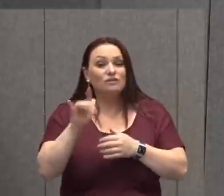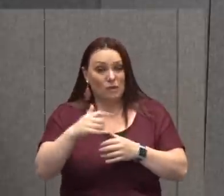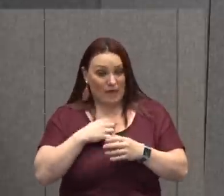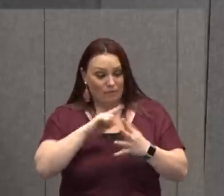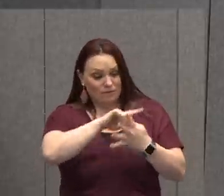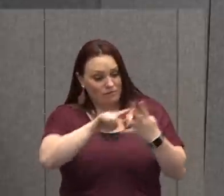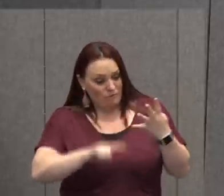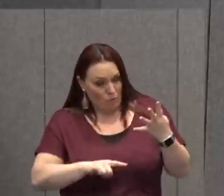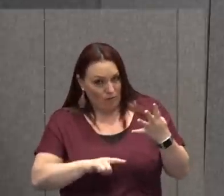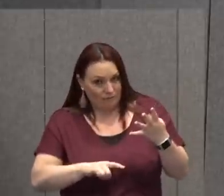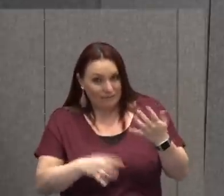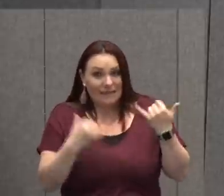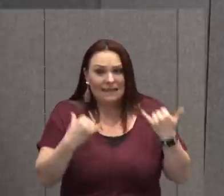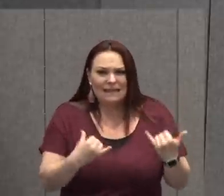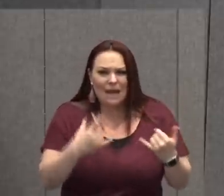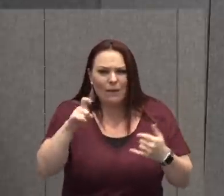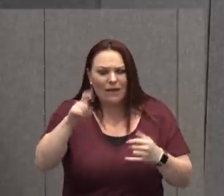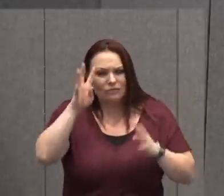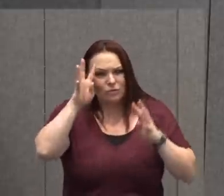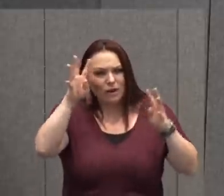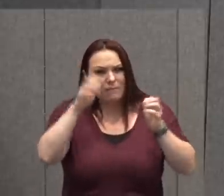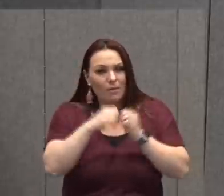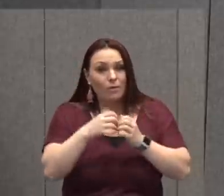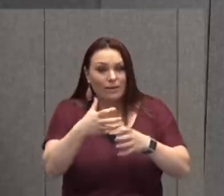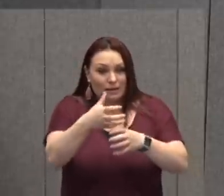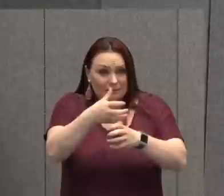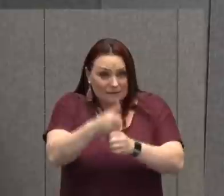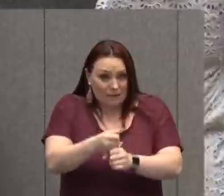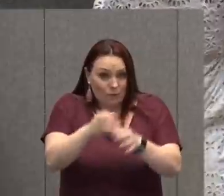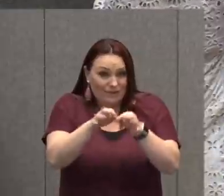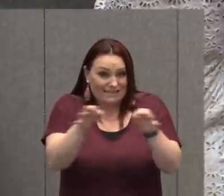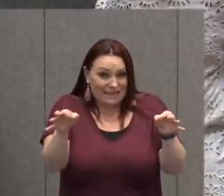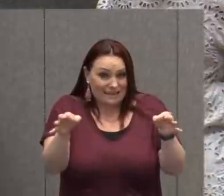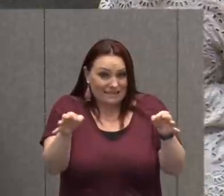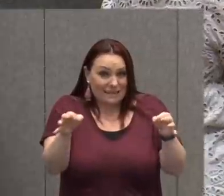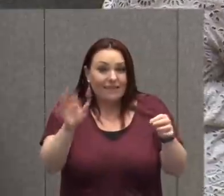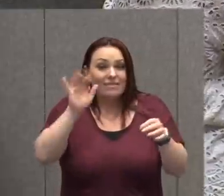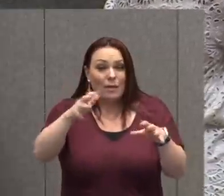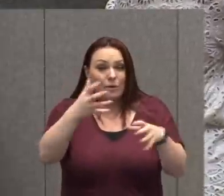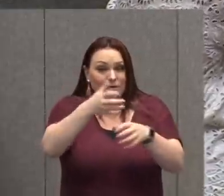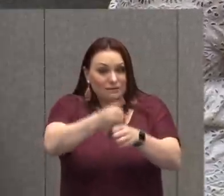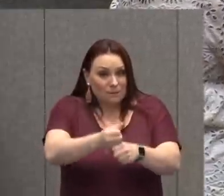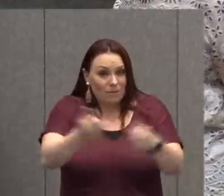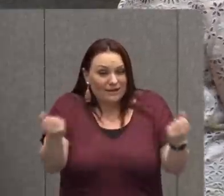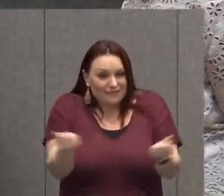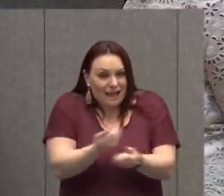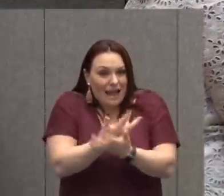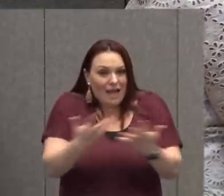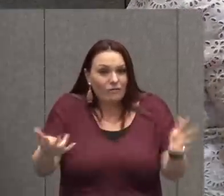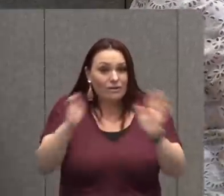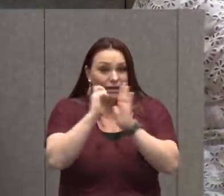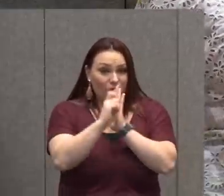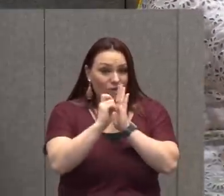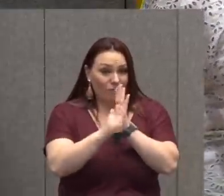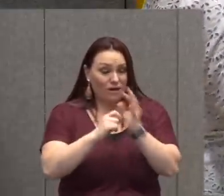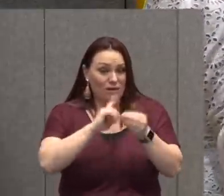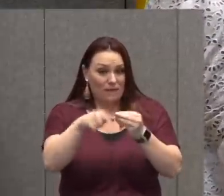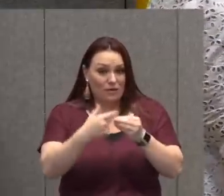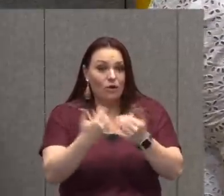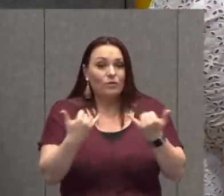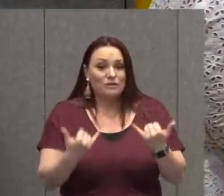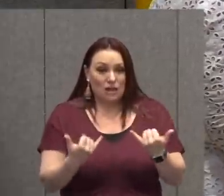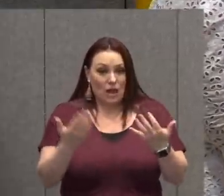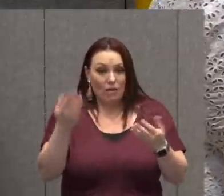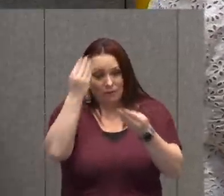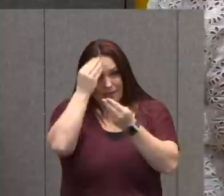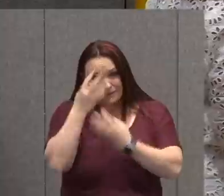have my summary sentence that summarizes everything that we've written about to let the reader know that we're moving on to